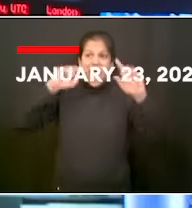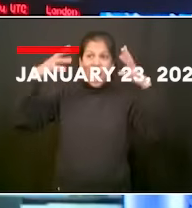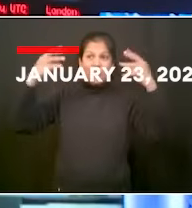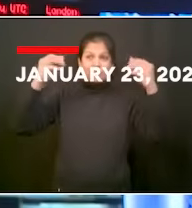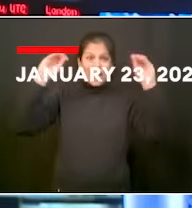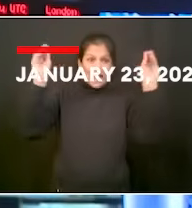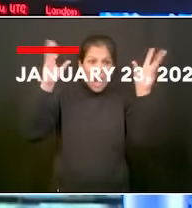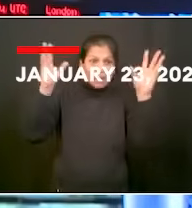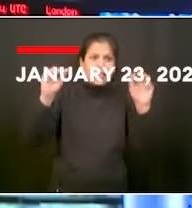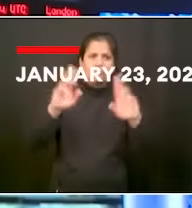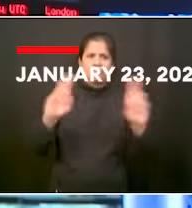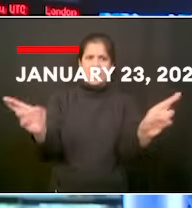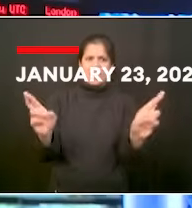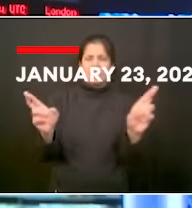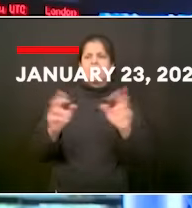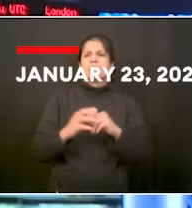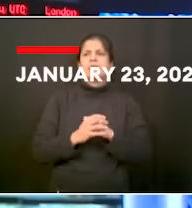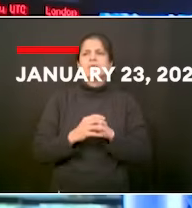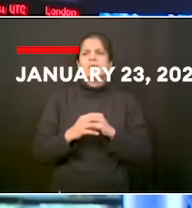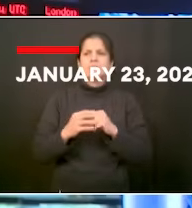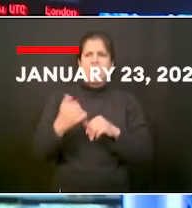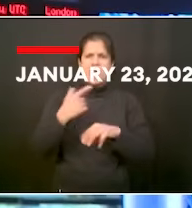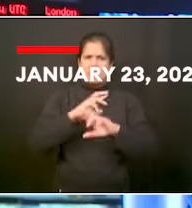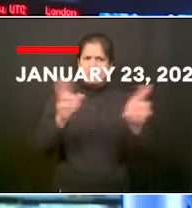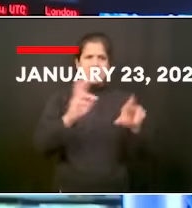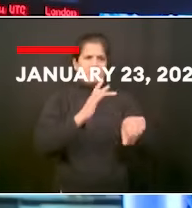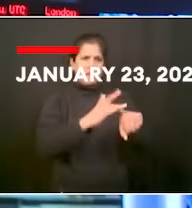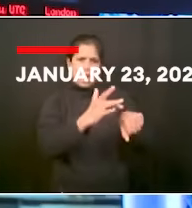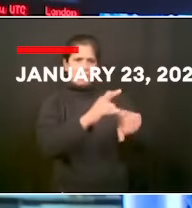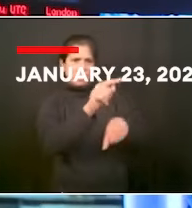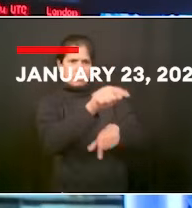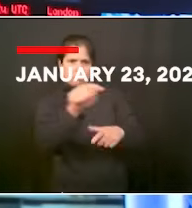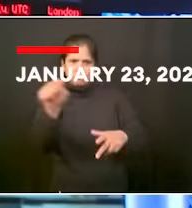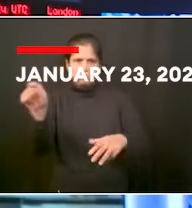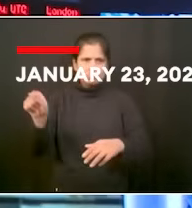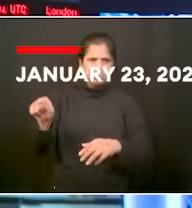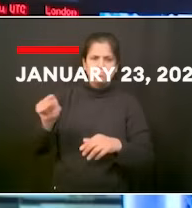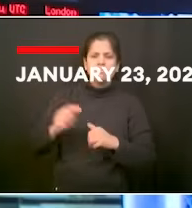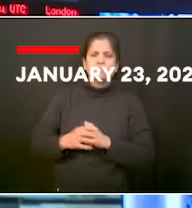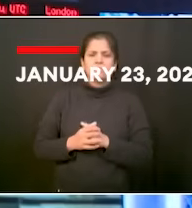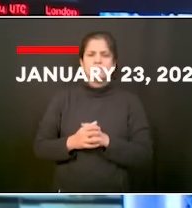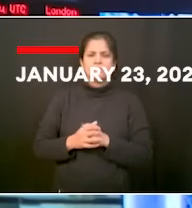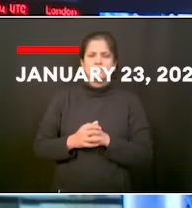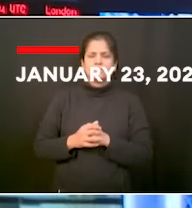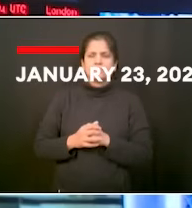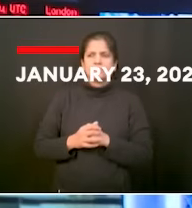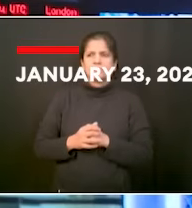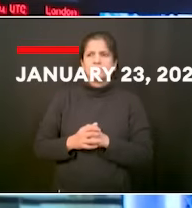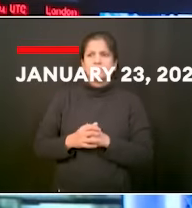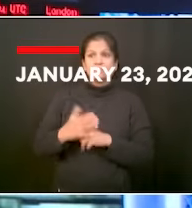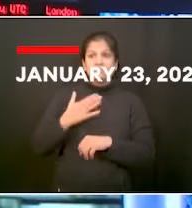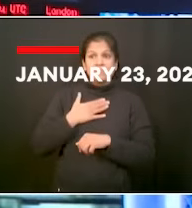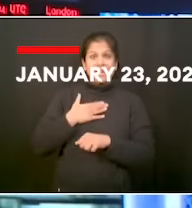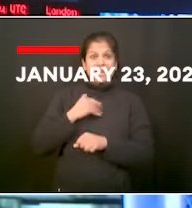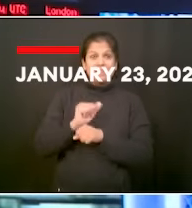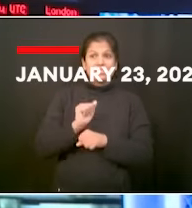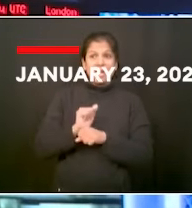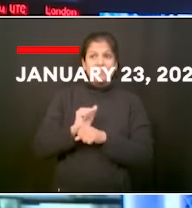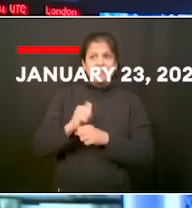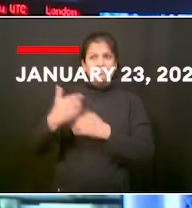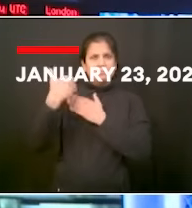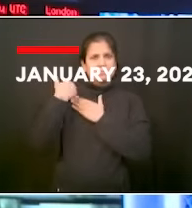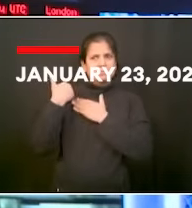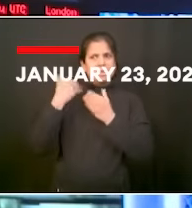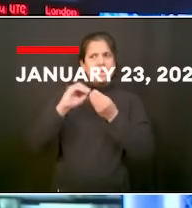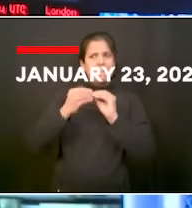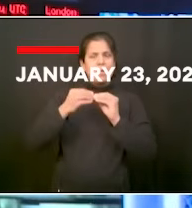keeping our eye on, and I say this as somebody it's my job to really be concerned about everything. But we're keeping a very, very close eye on the